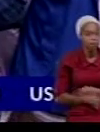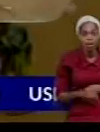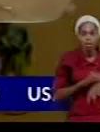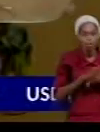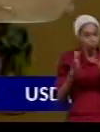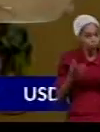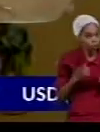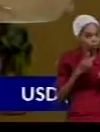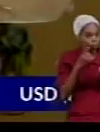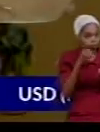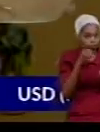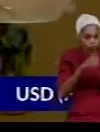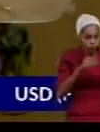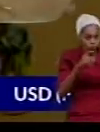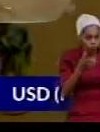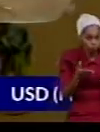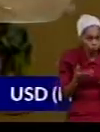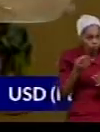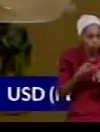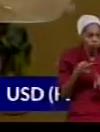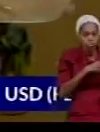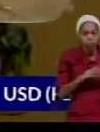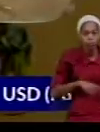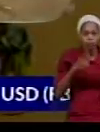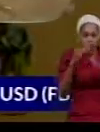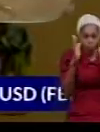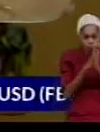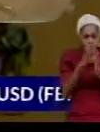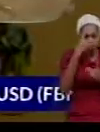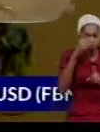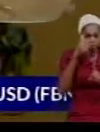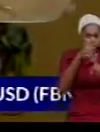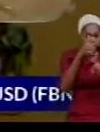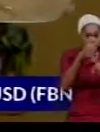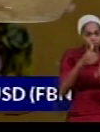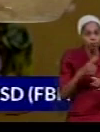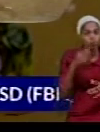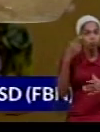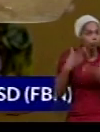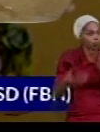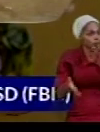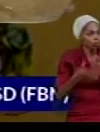Lord. But you open your mouth and tell the Lord, whatever you ask him,